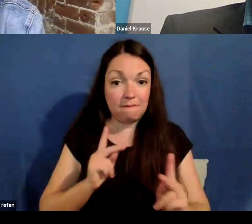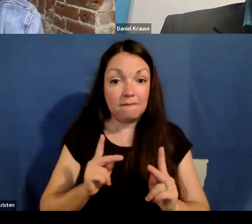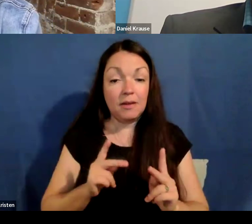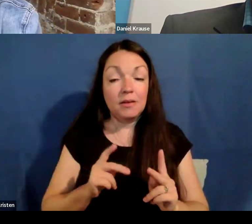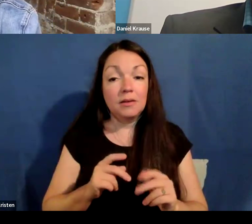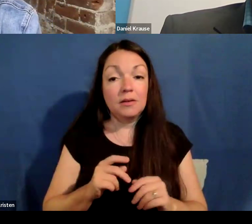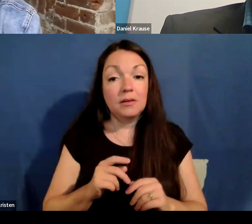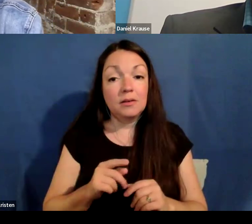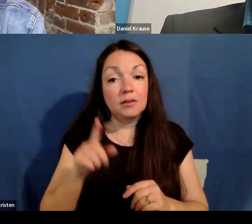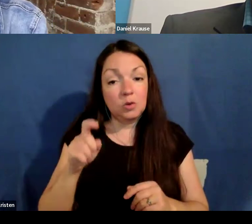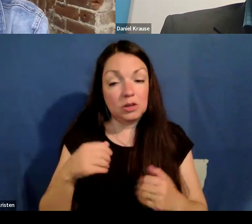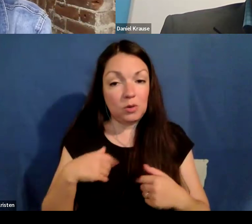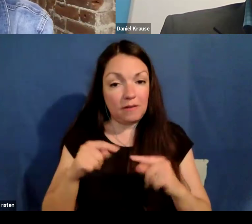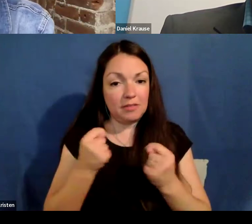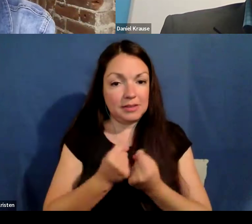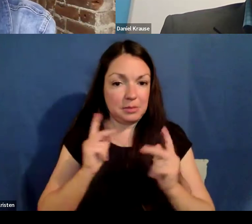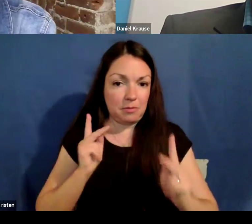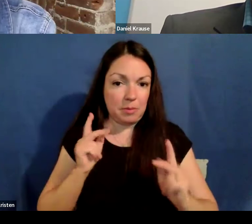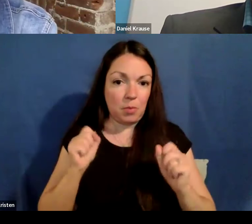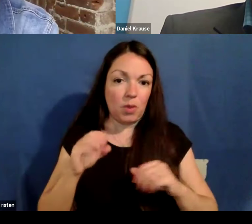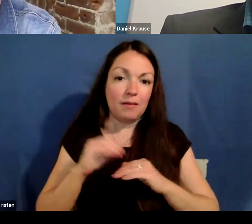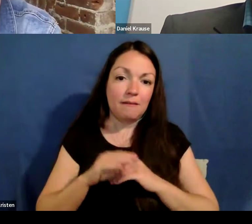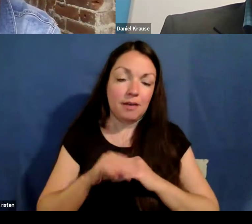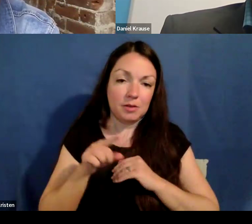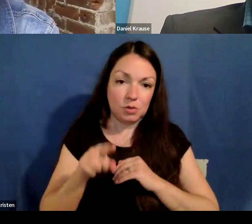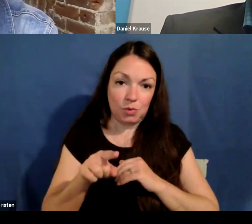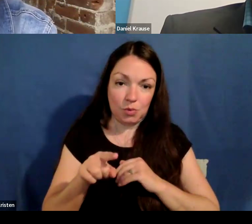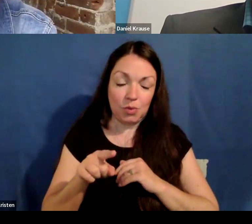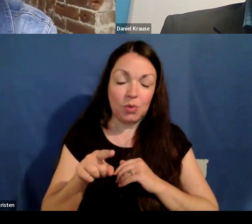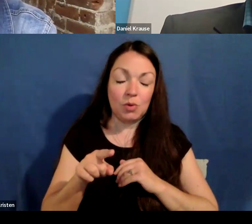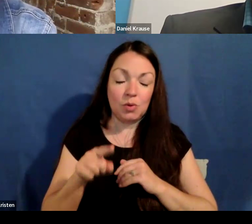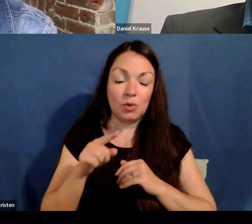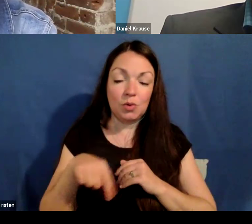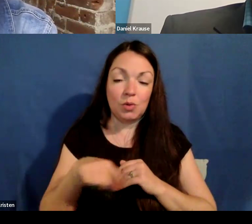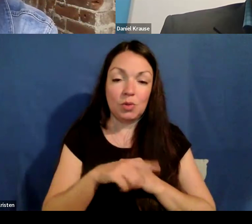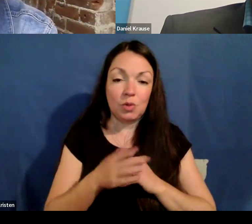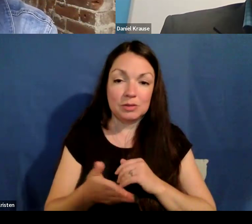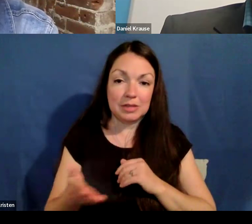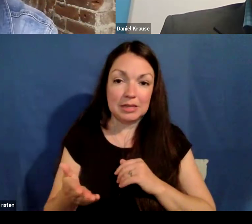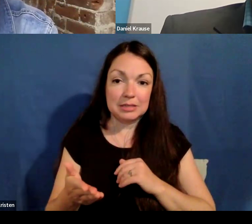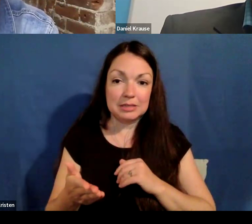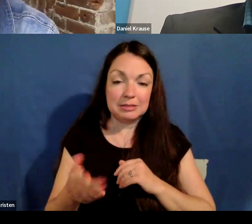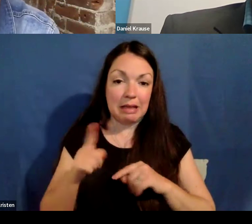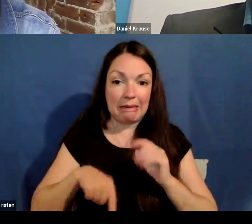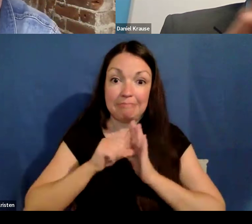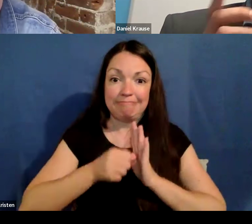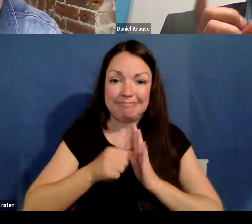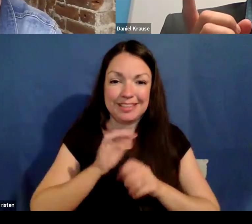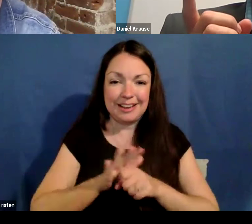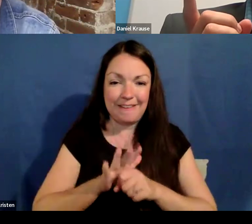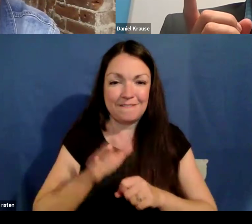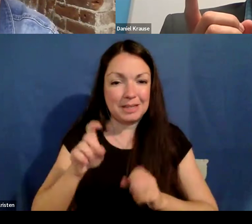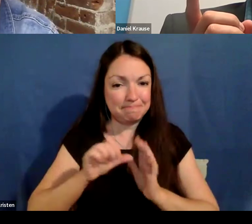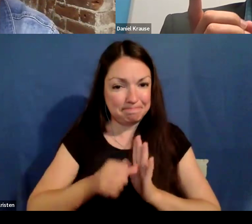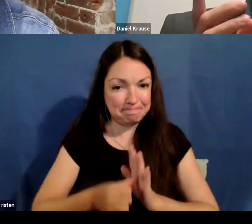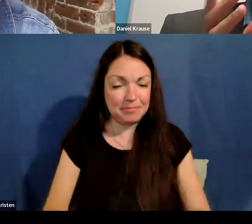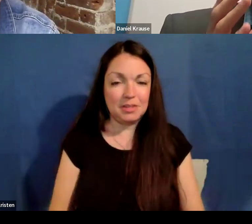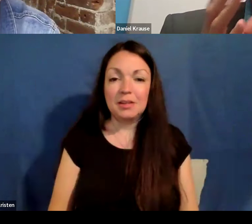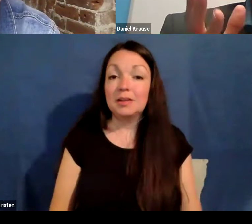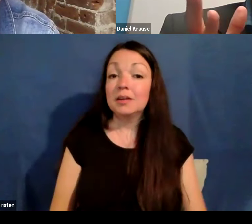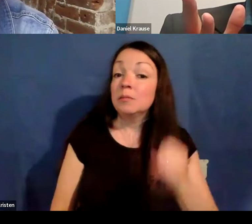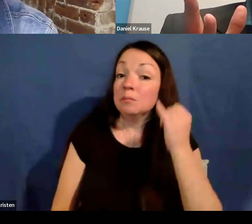have a team of people that can advise you on those things. Can't say that enough. And